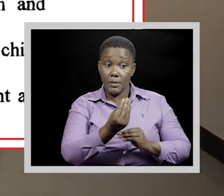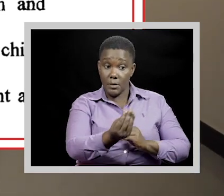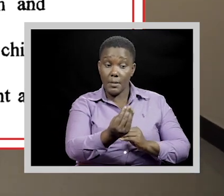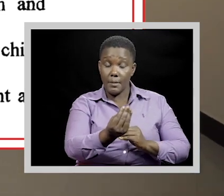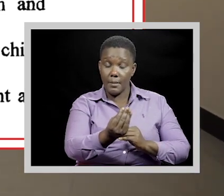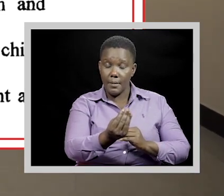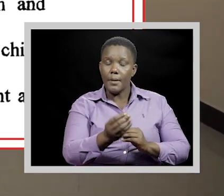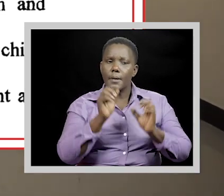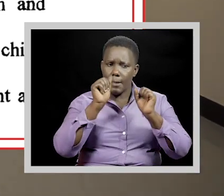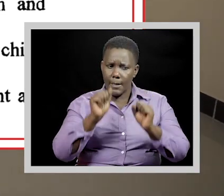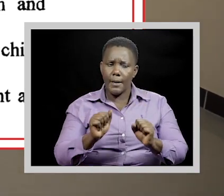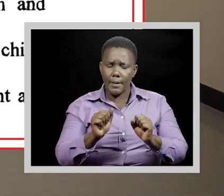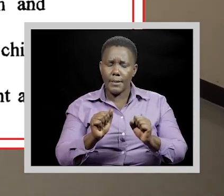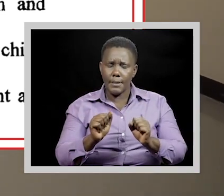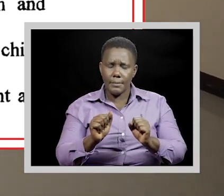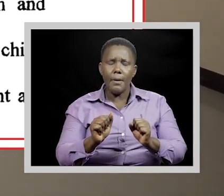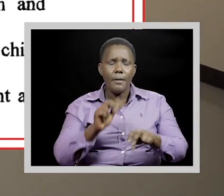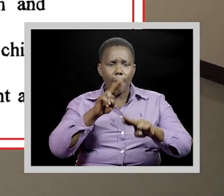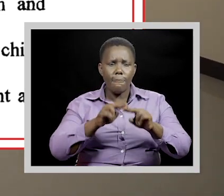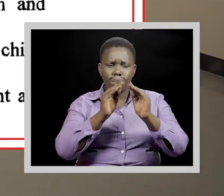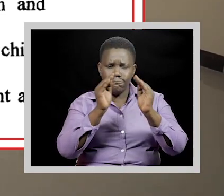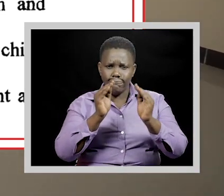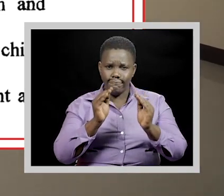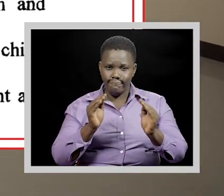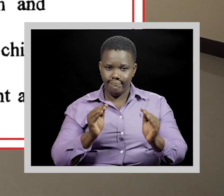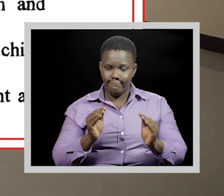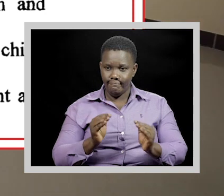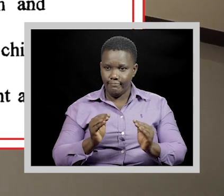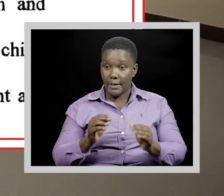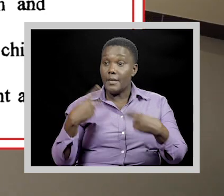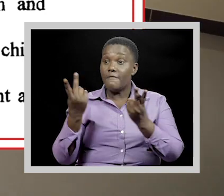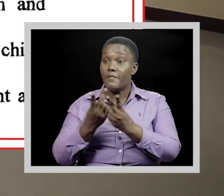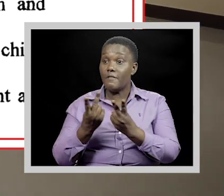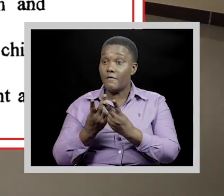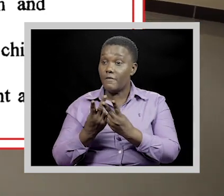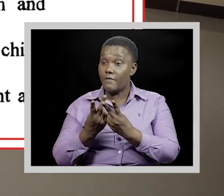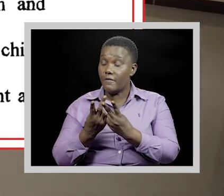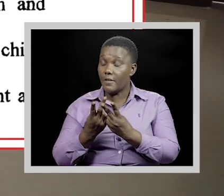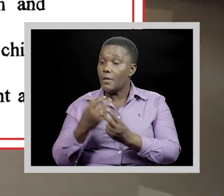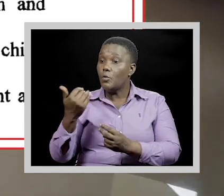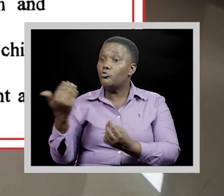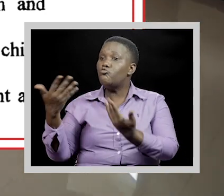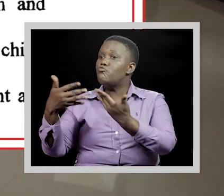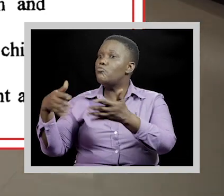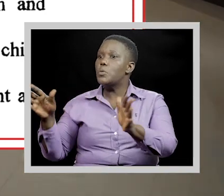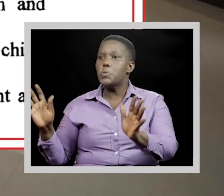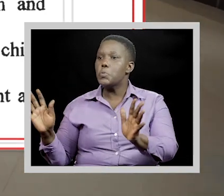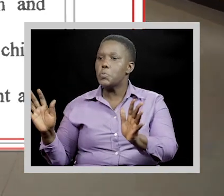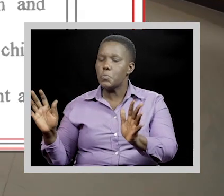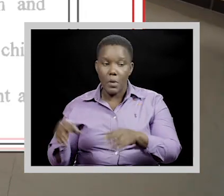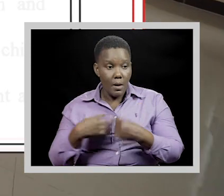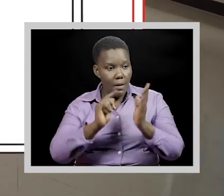Proceedings shall be informal as possible and made by inquiry without exposing the child to adversarial